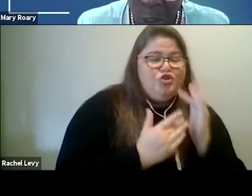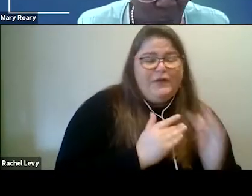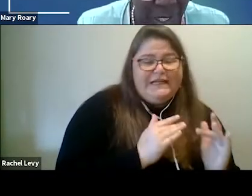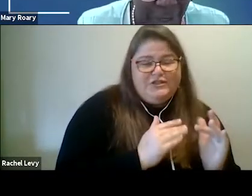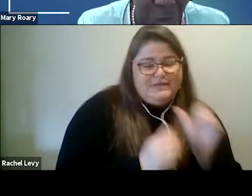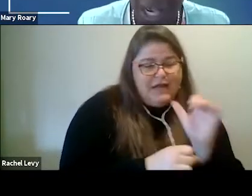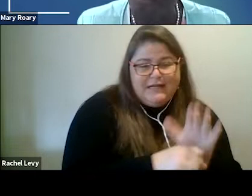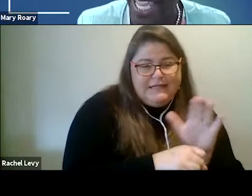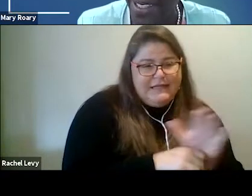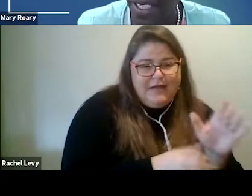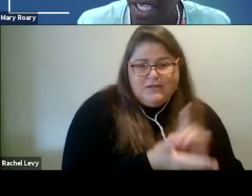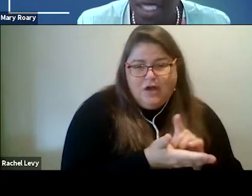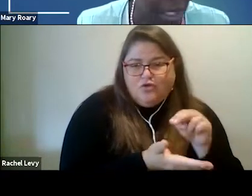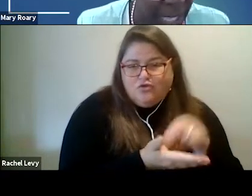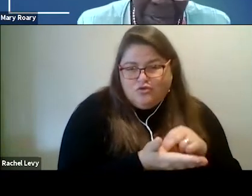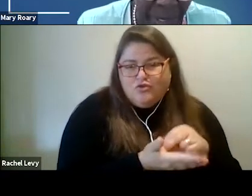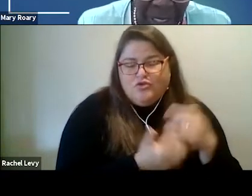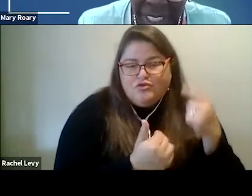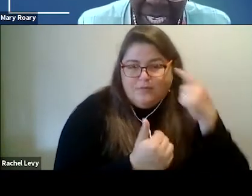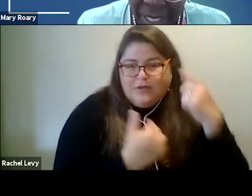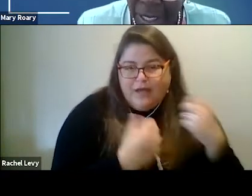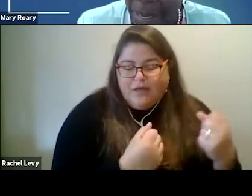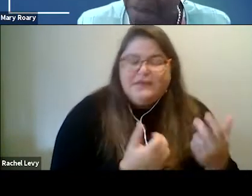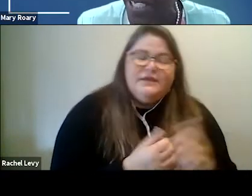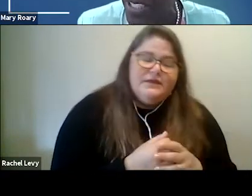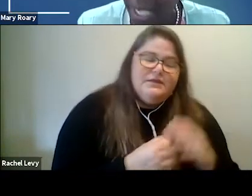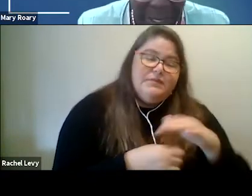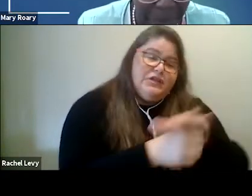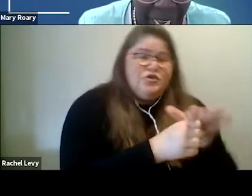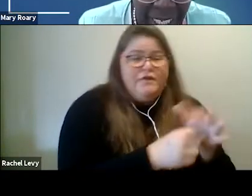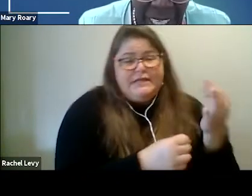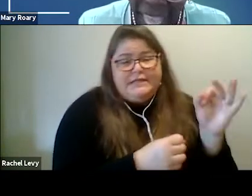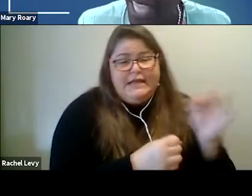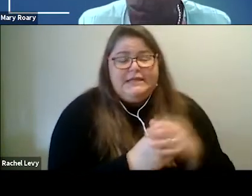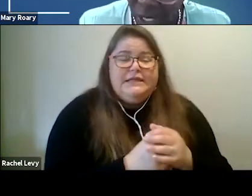the ongoing civil unrest. Sustainability needs to be built into